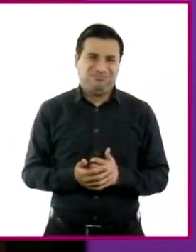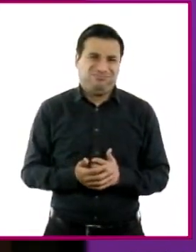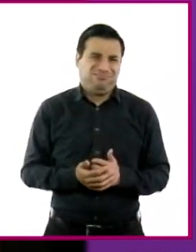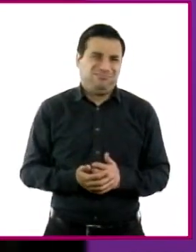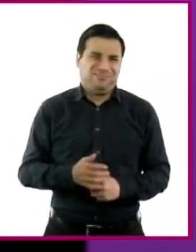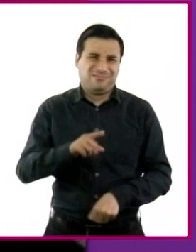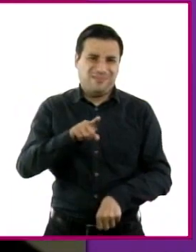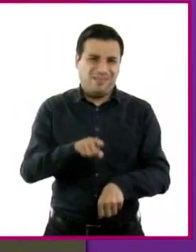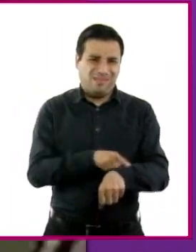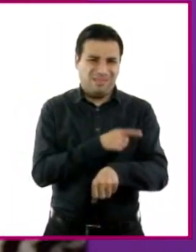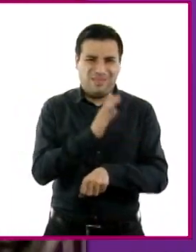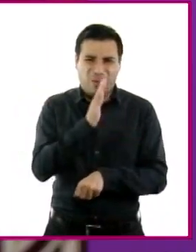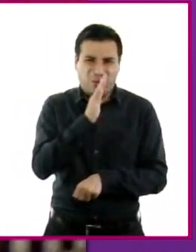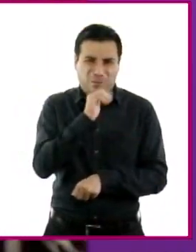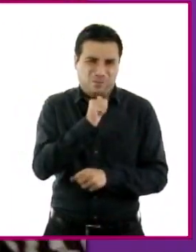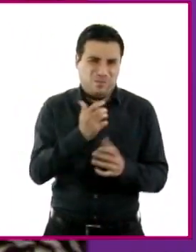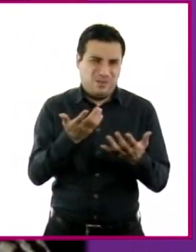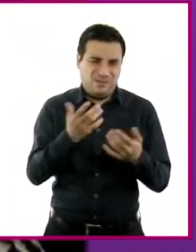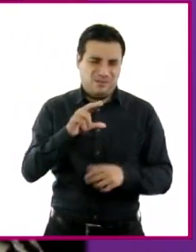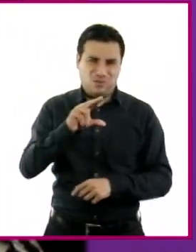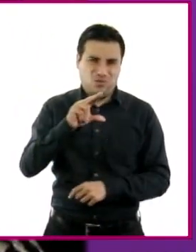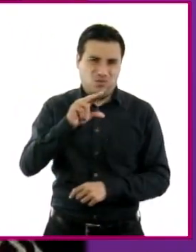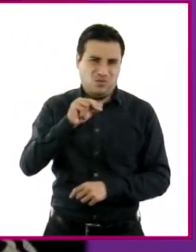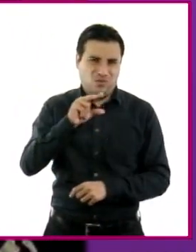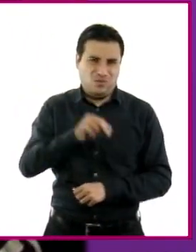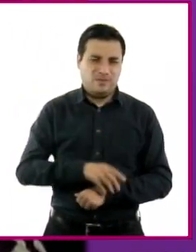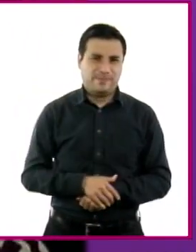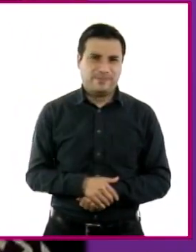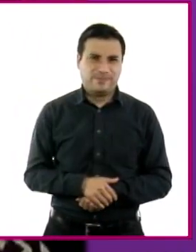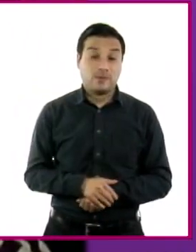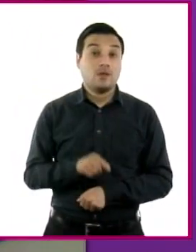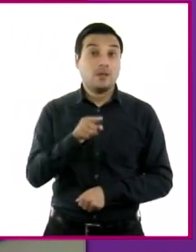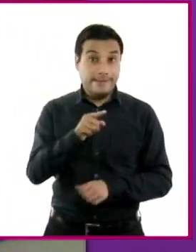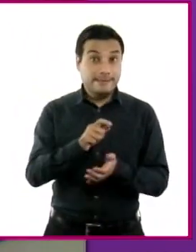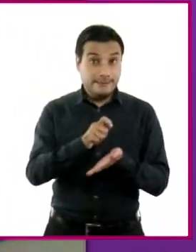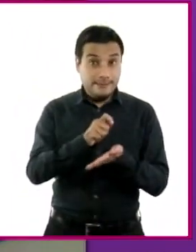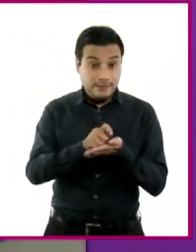No. It's okay, Vladimir. Write it down.